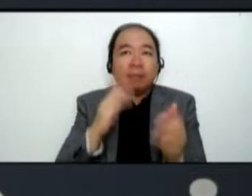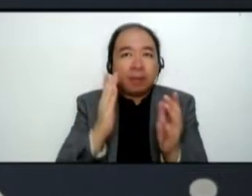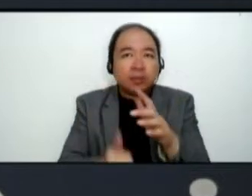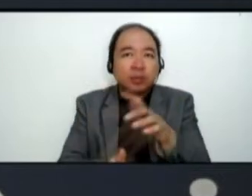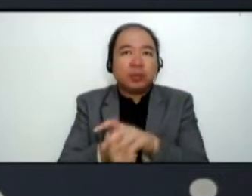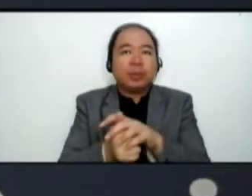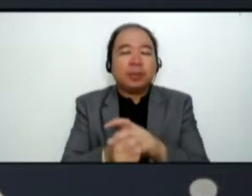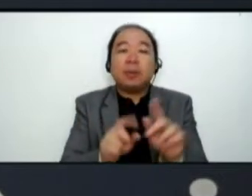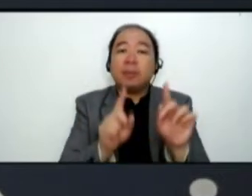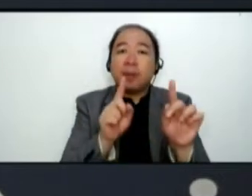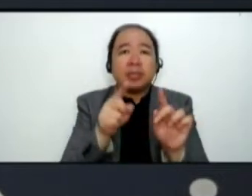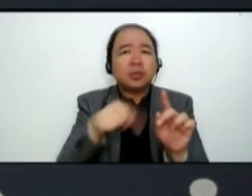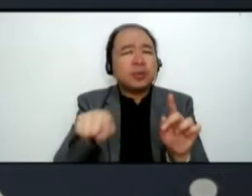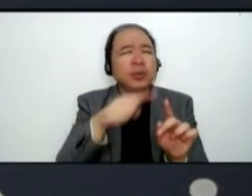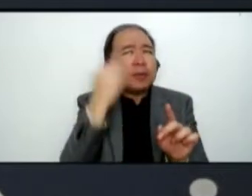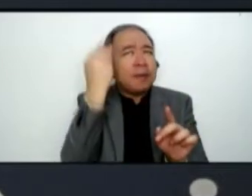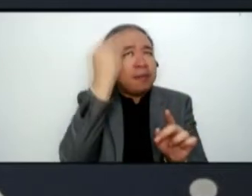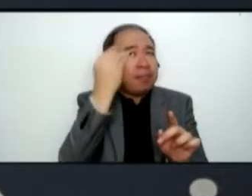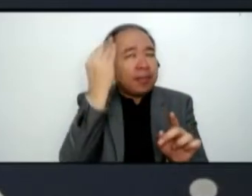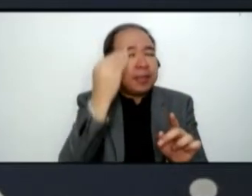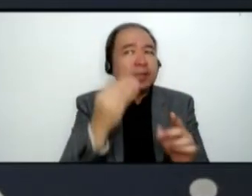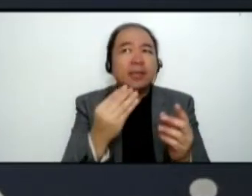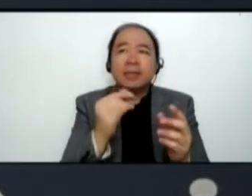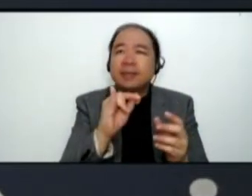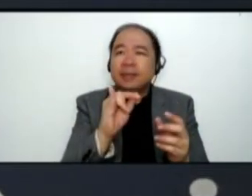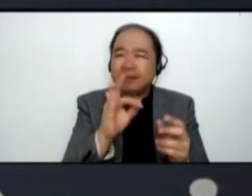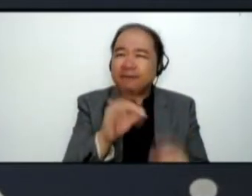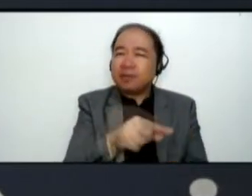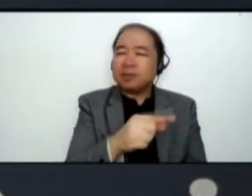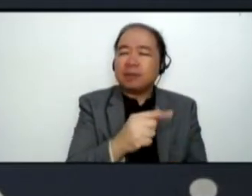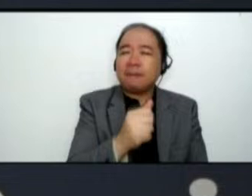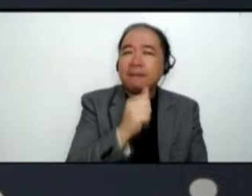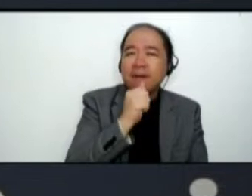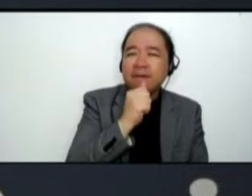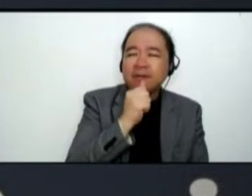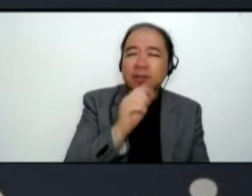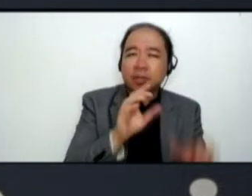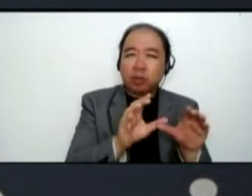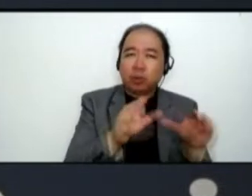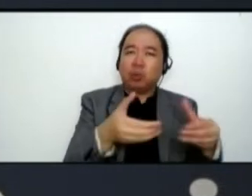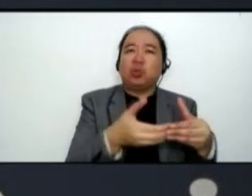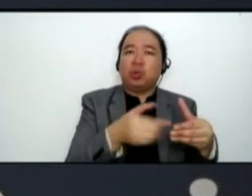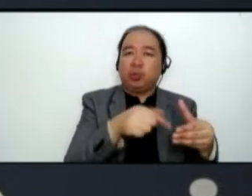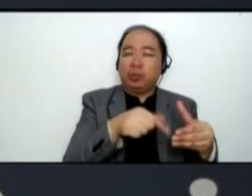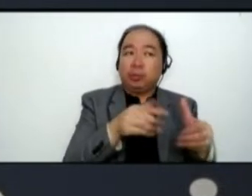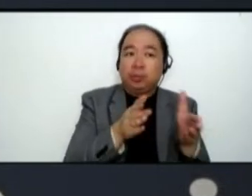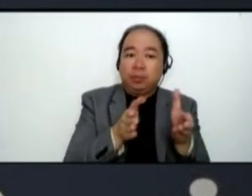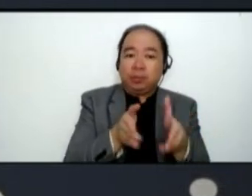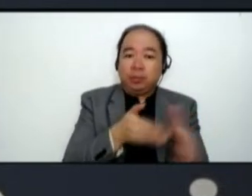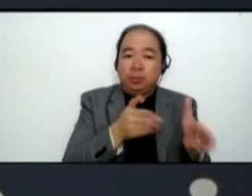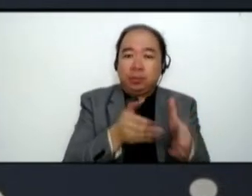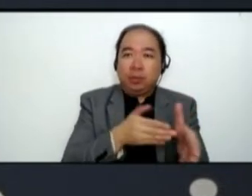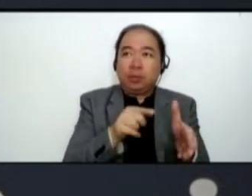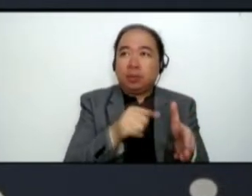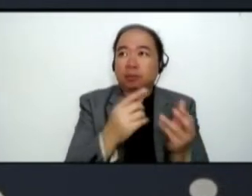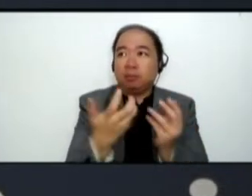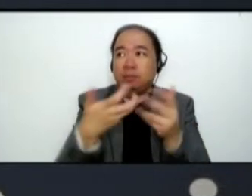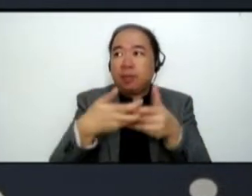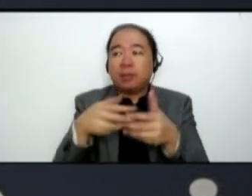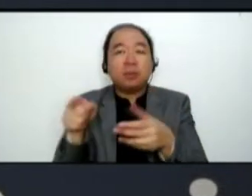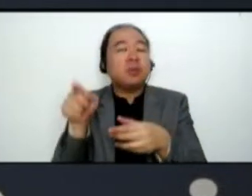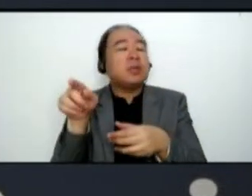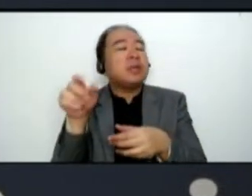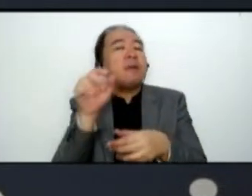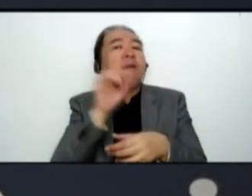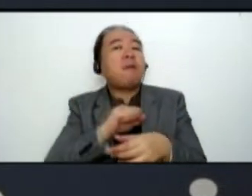What if the private sector was designing it for these senior citizens, both in